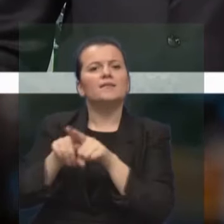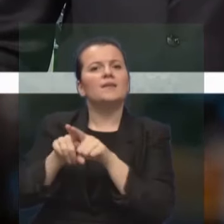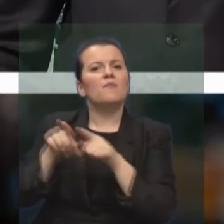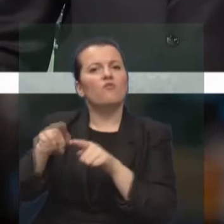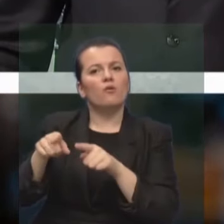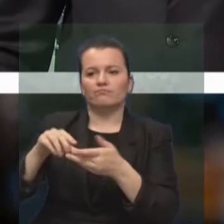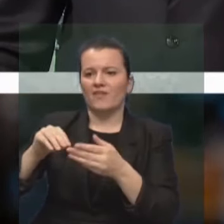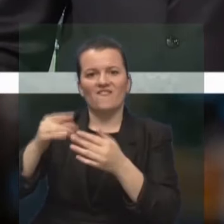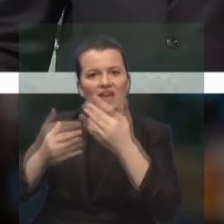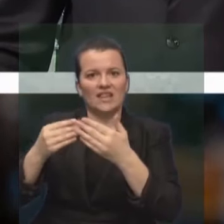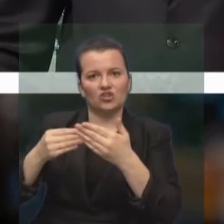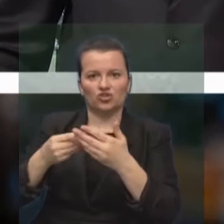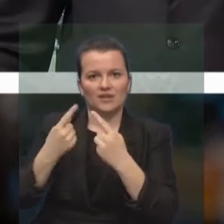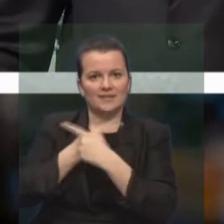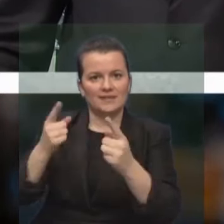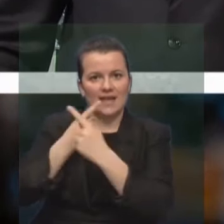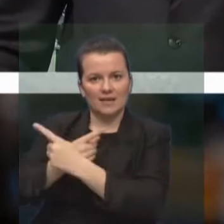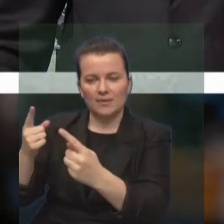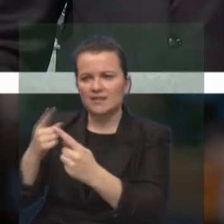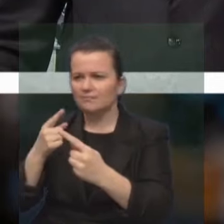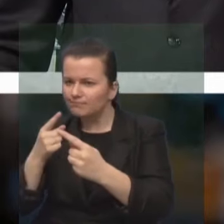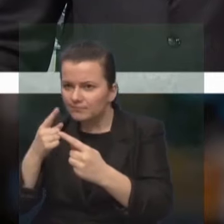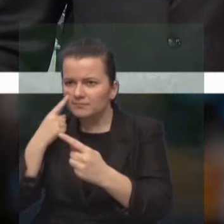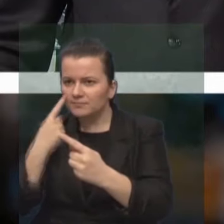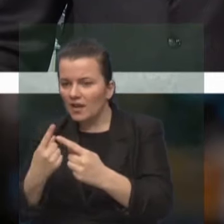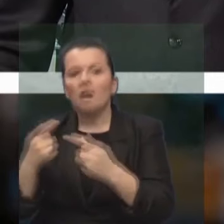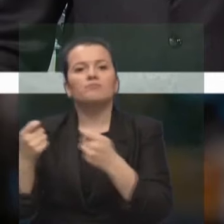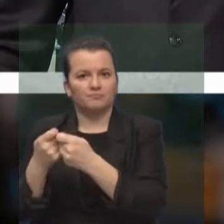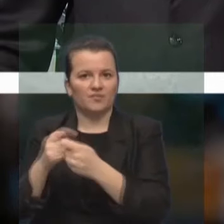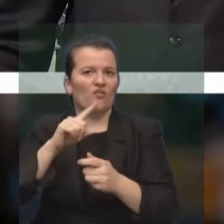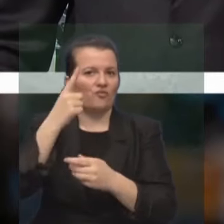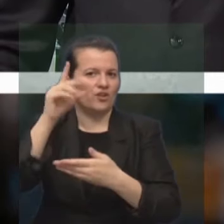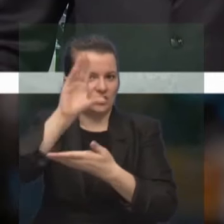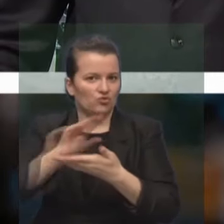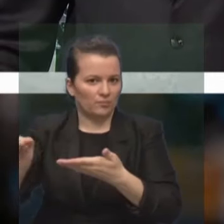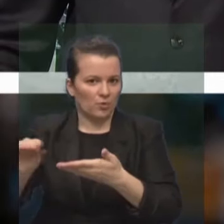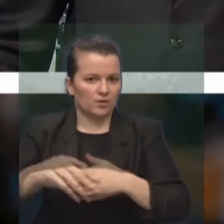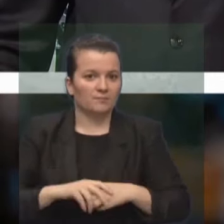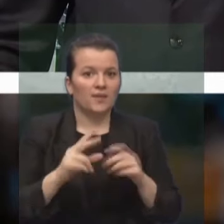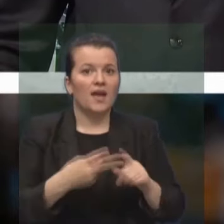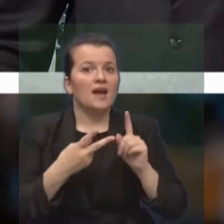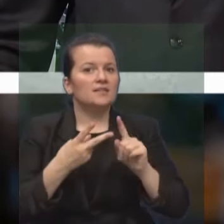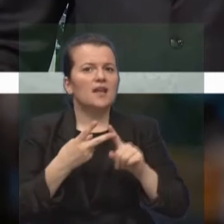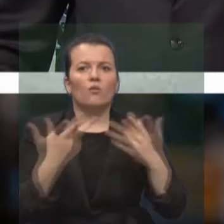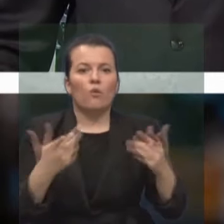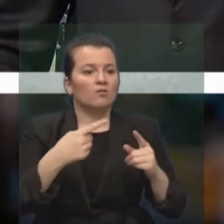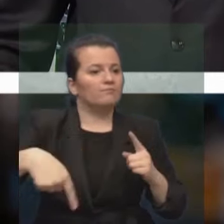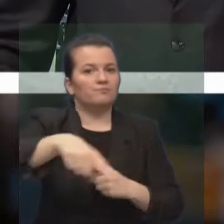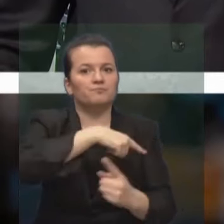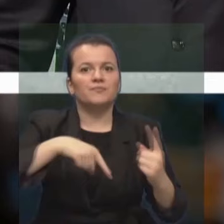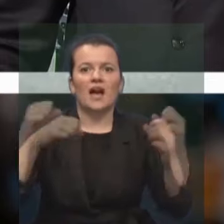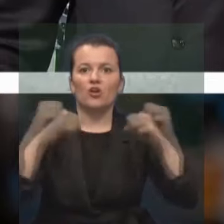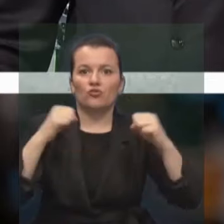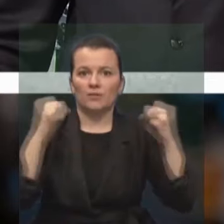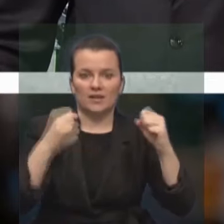statements. The second report concerns related party agreements. It describes the main terms